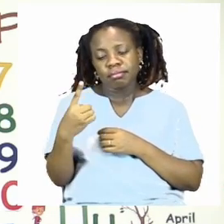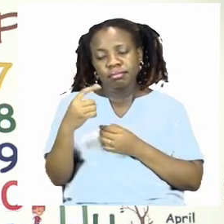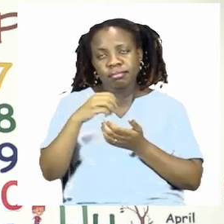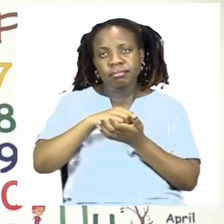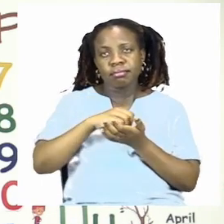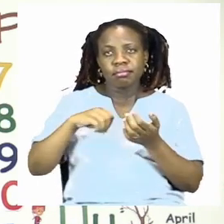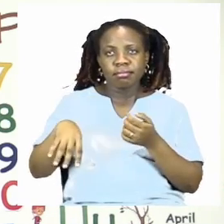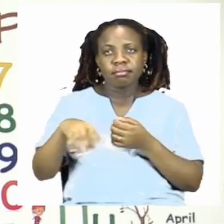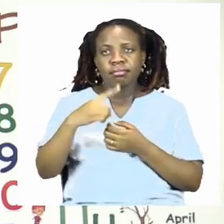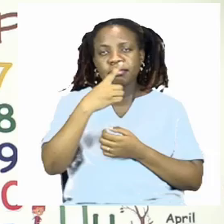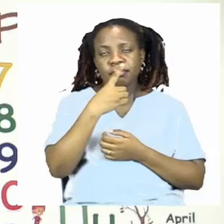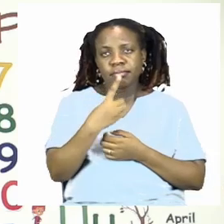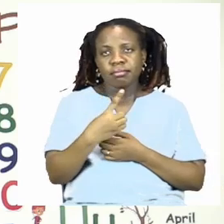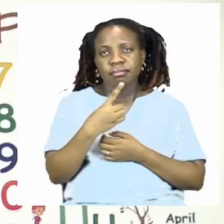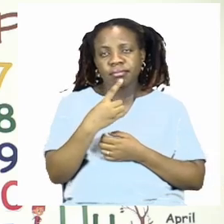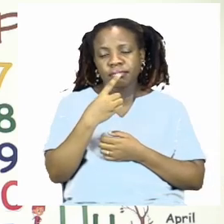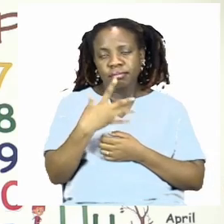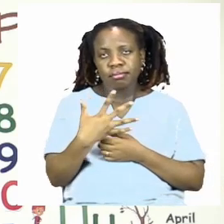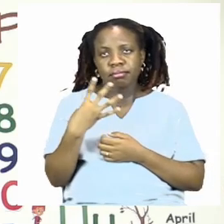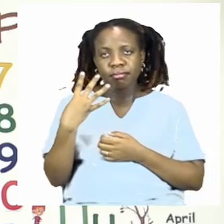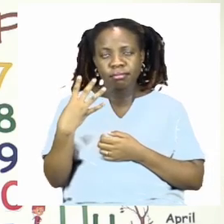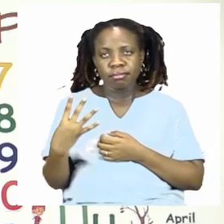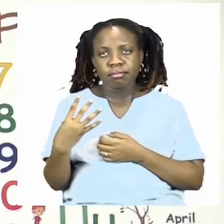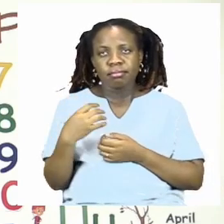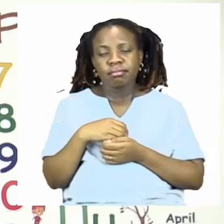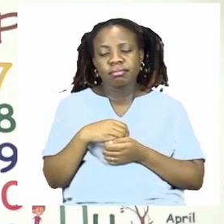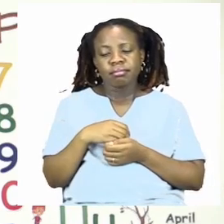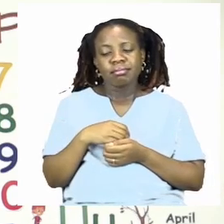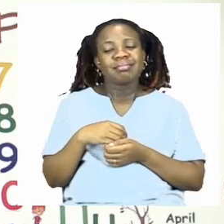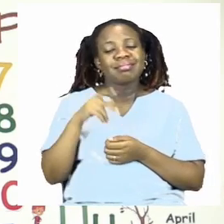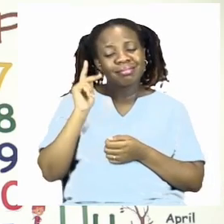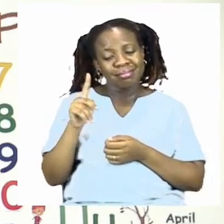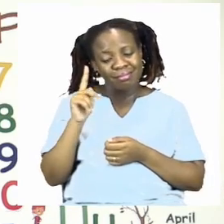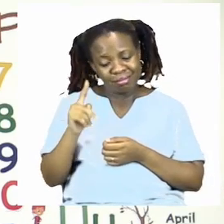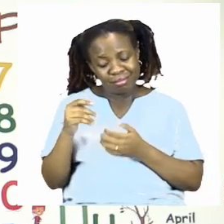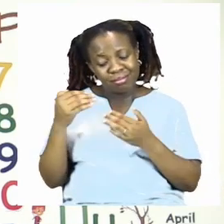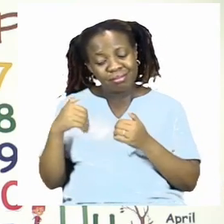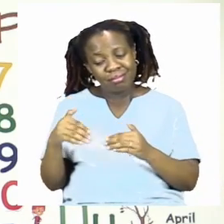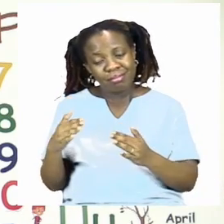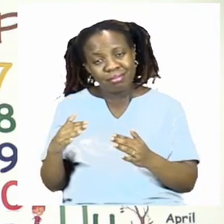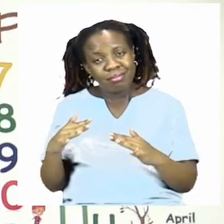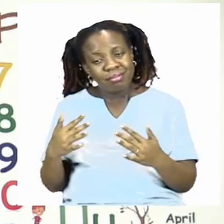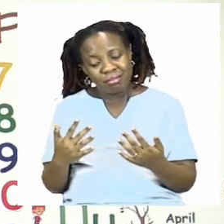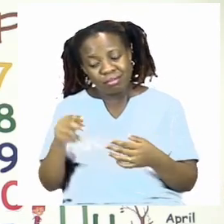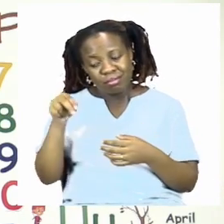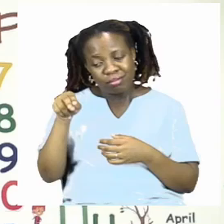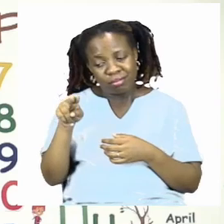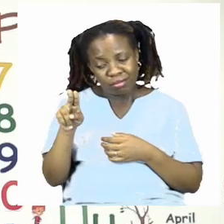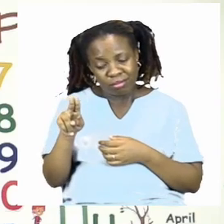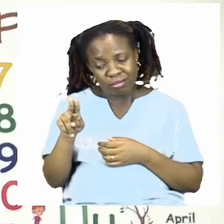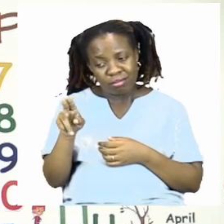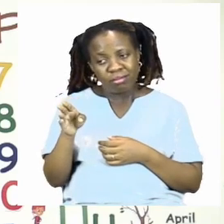154. Once again, everyone, we start with our units and we work our way back to our hundreds. Let's start